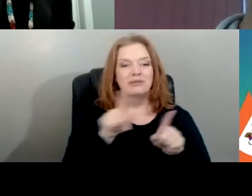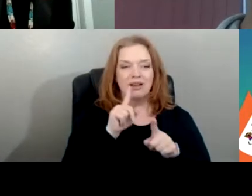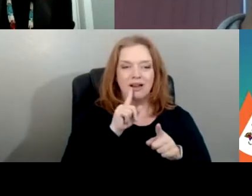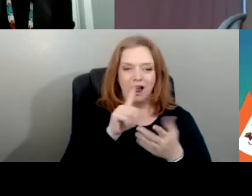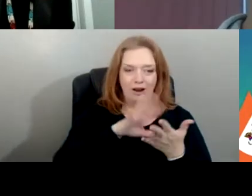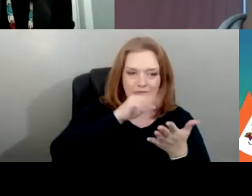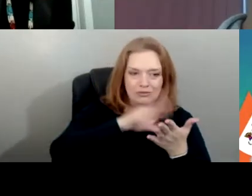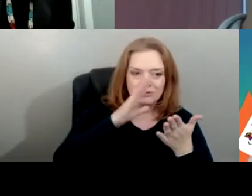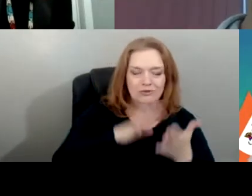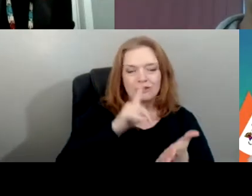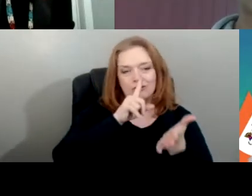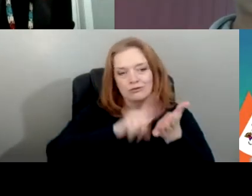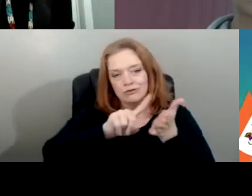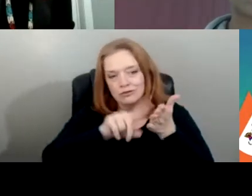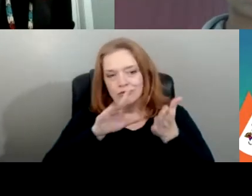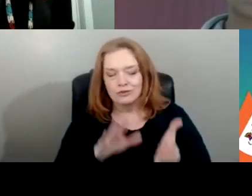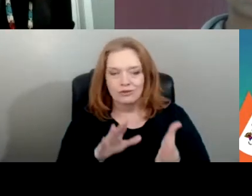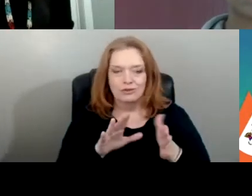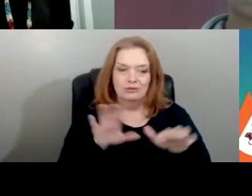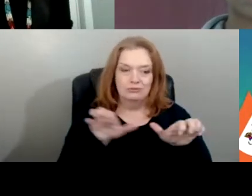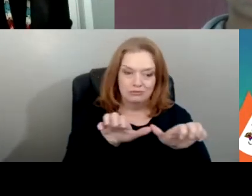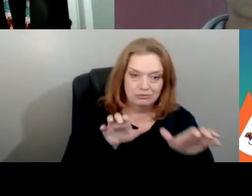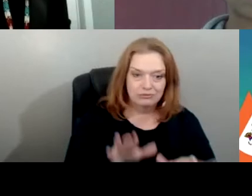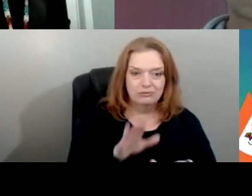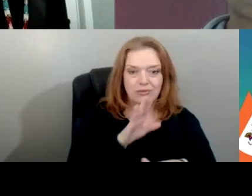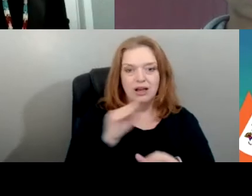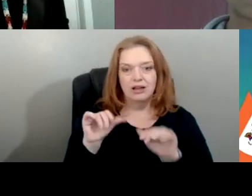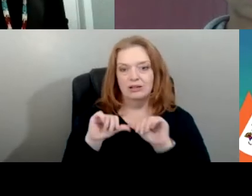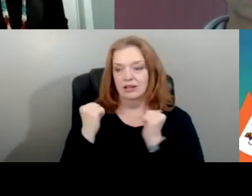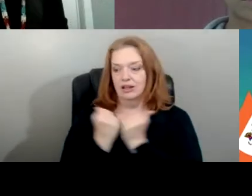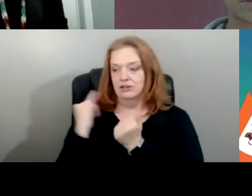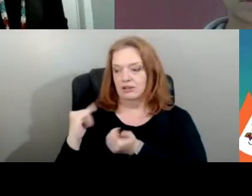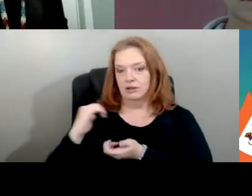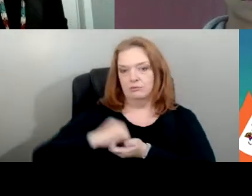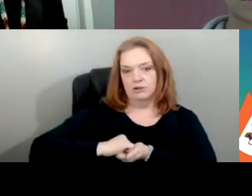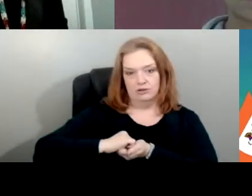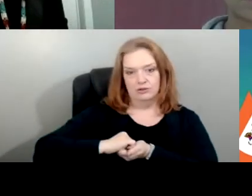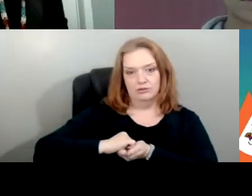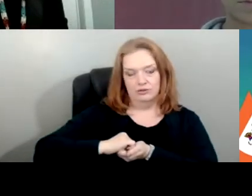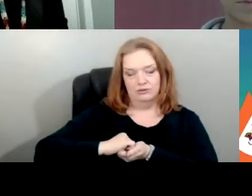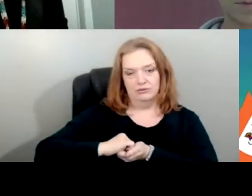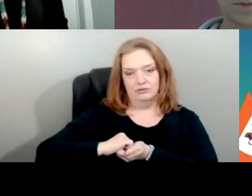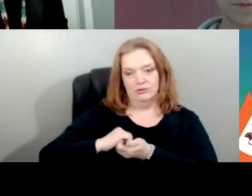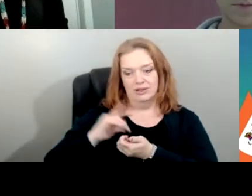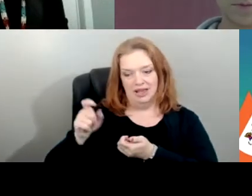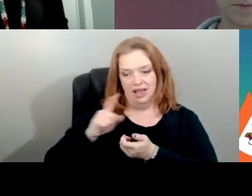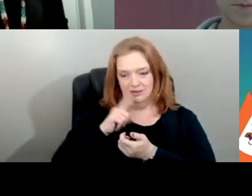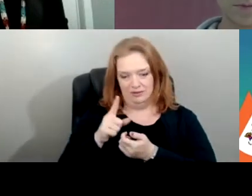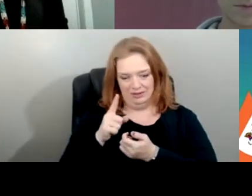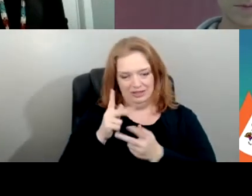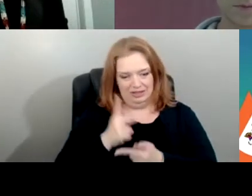then somebody who's been a partner in an agency that also has to really walk the thin line of sovereignty